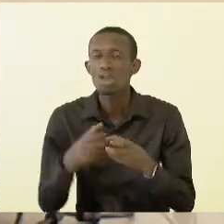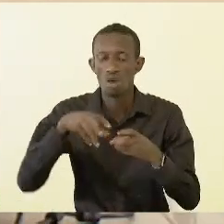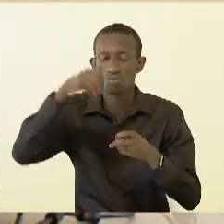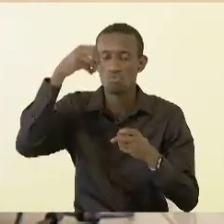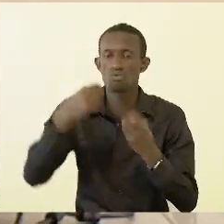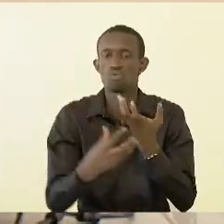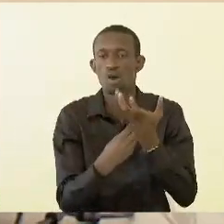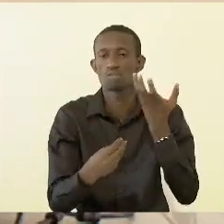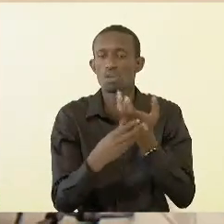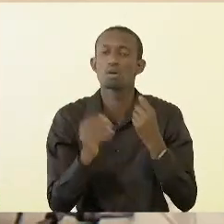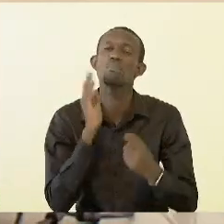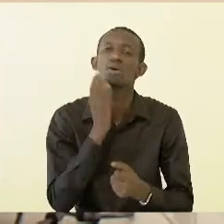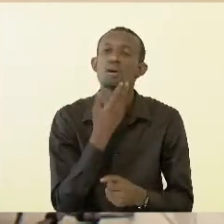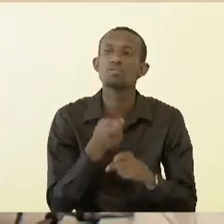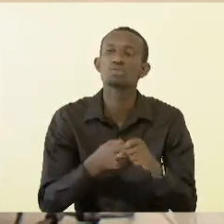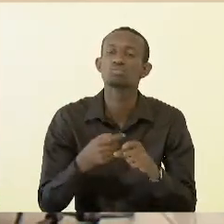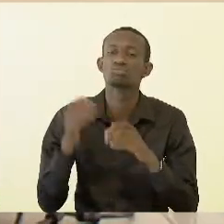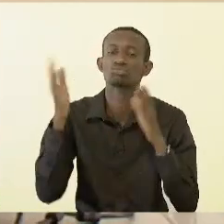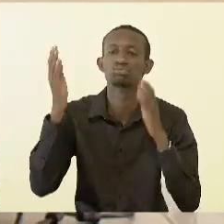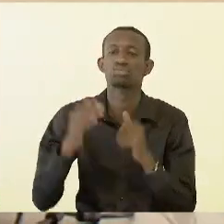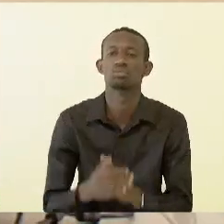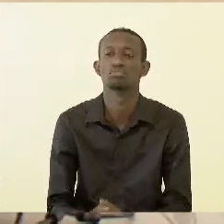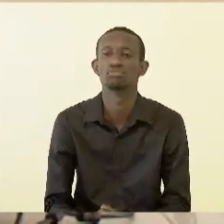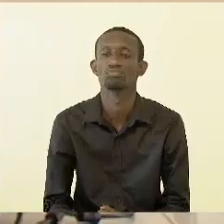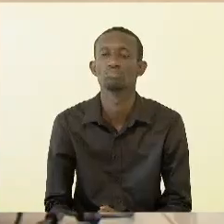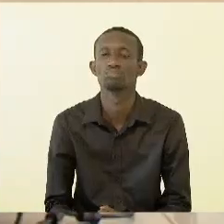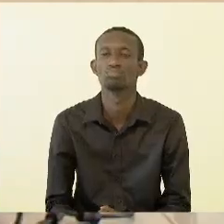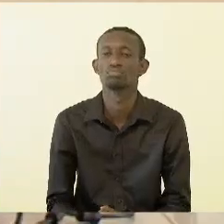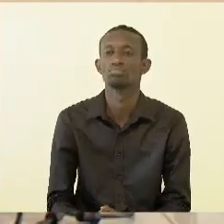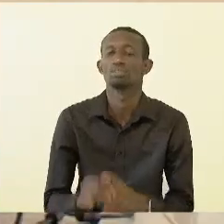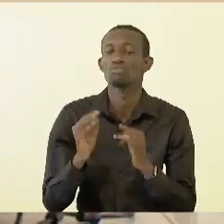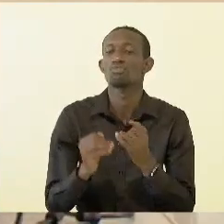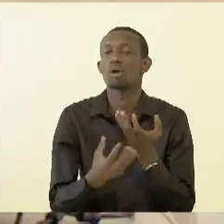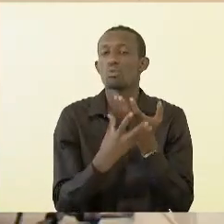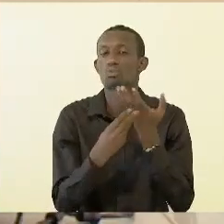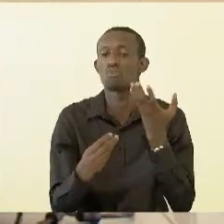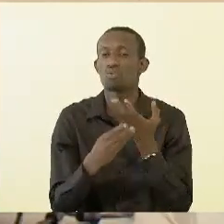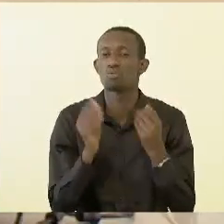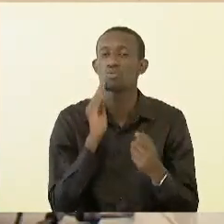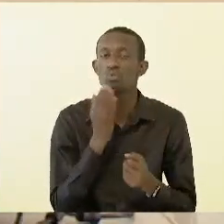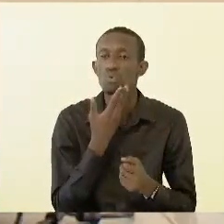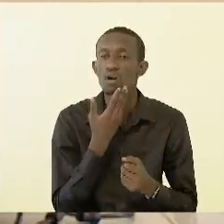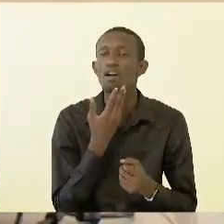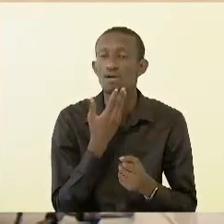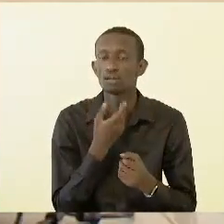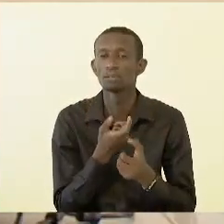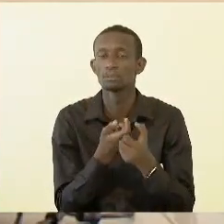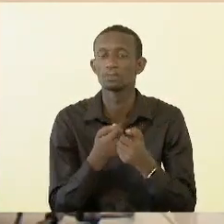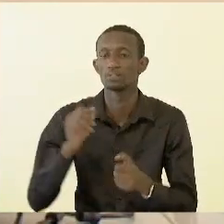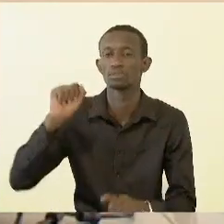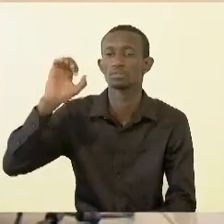from the atmosphere. And what does that mean? So when it absorbs the water, it dilutes the acid. And one